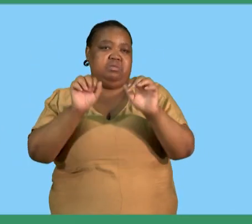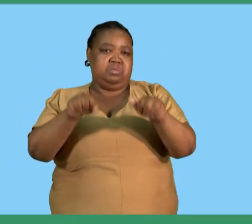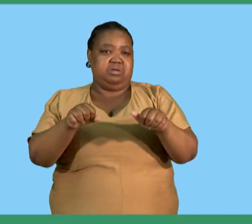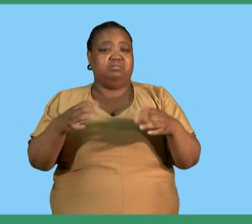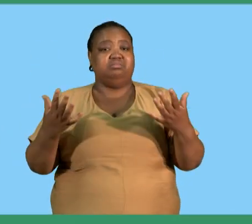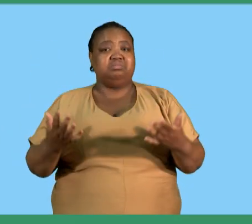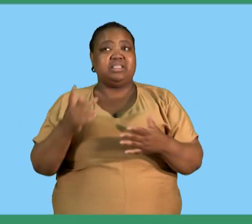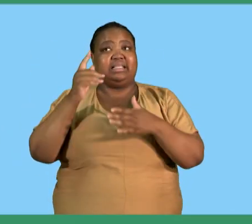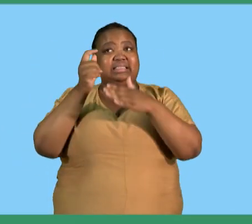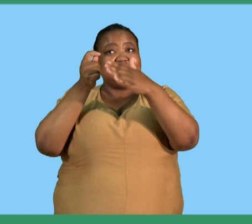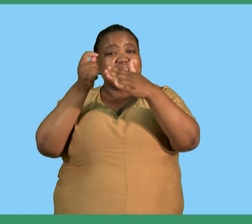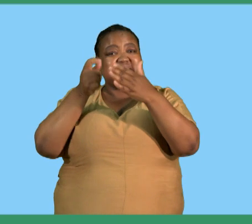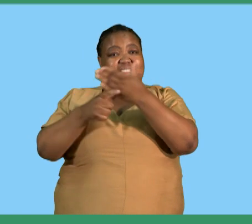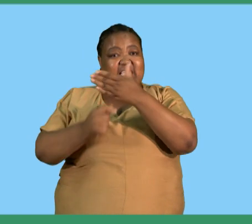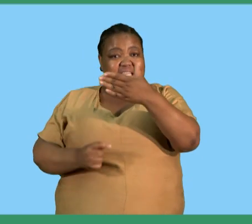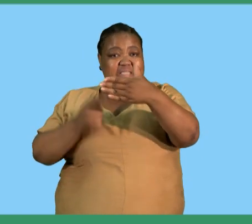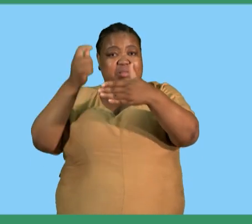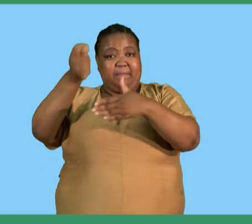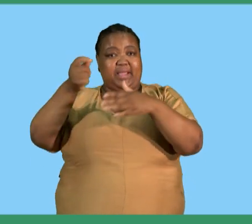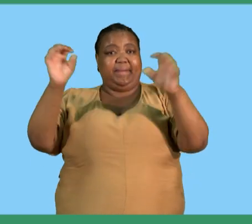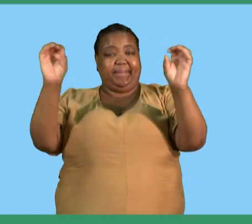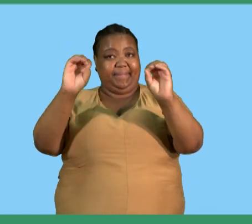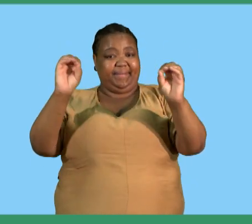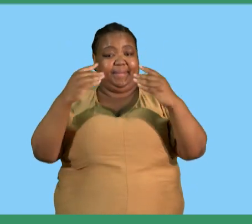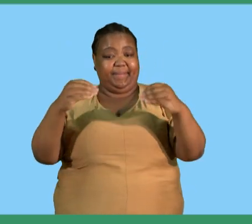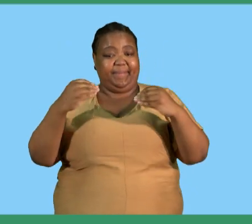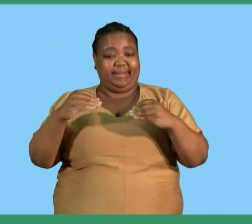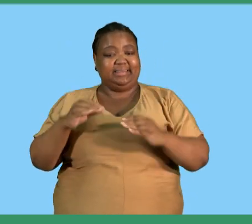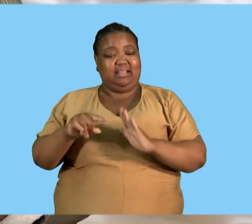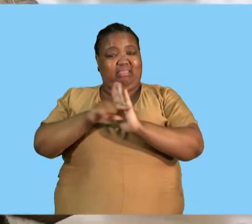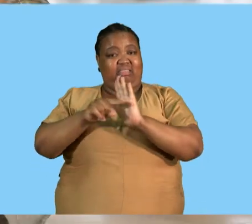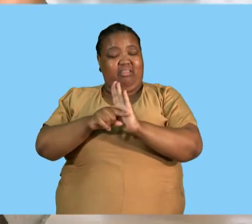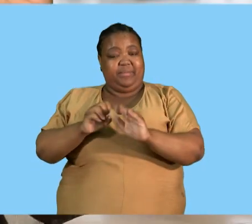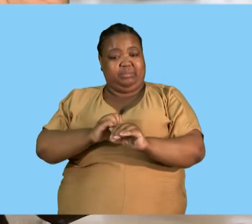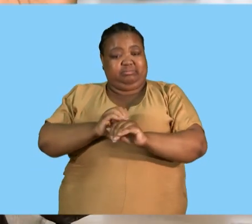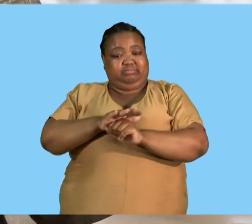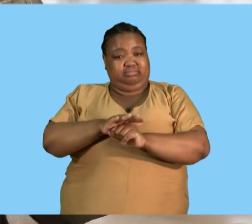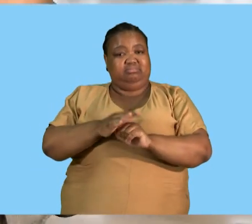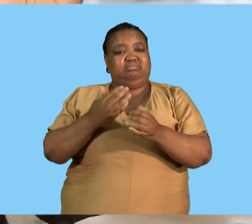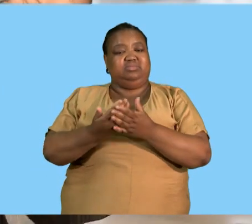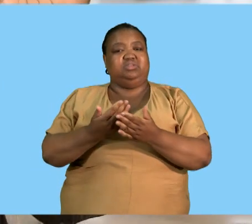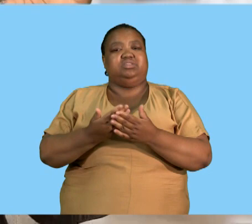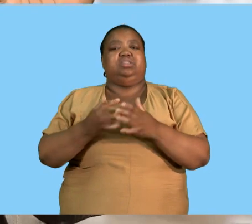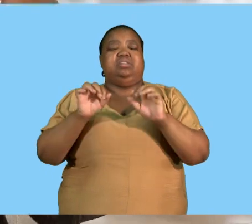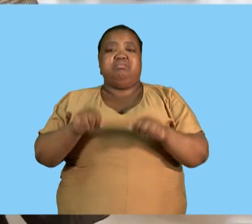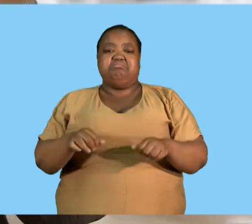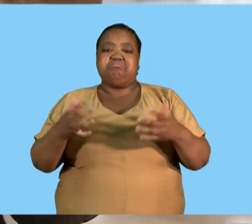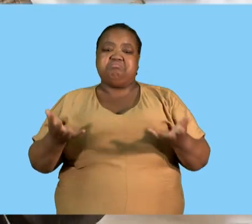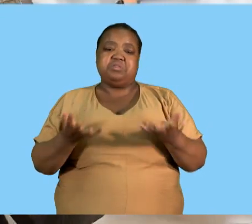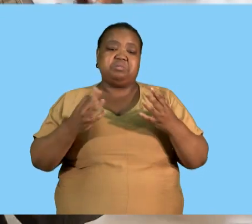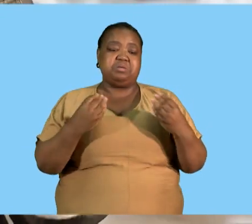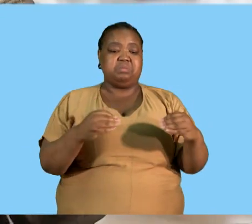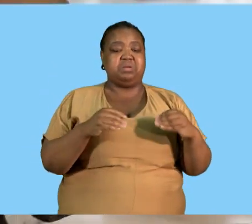negatively impact on the business's image. Imagine now we are all over the newspaper to say this business has not been paying tax, or